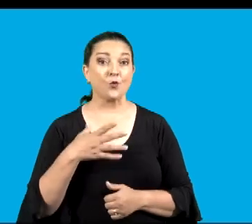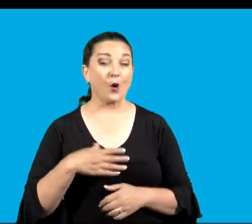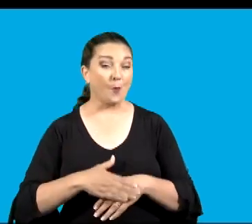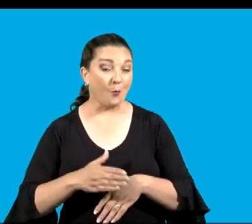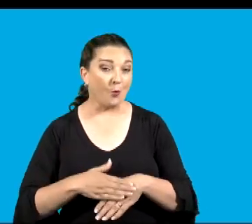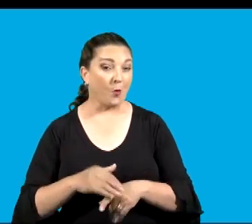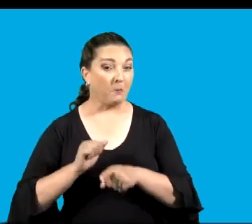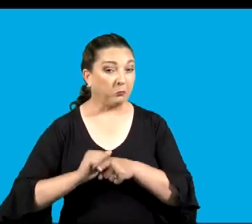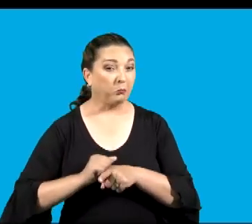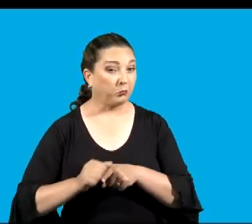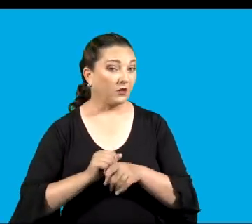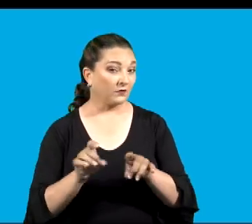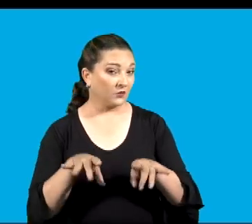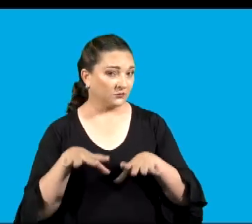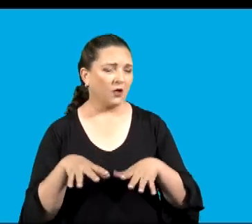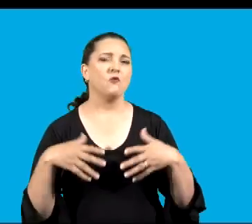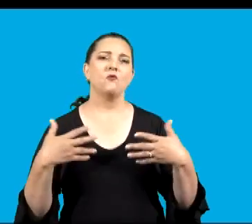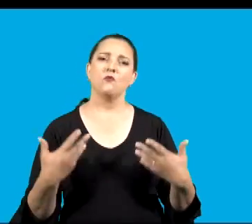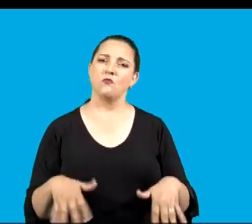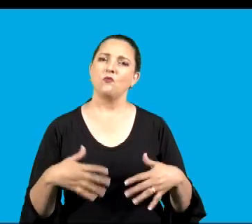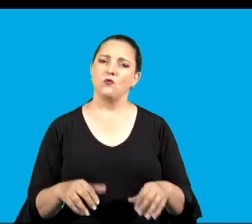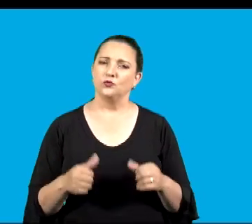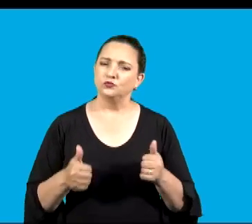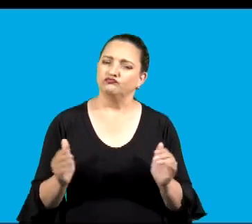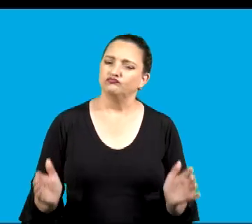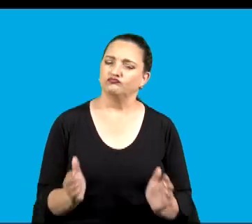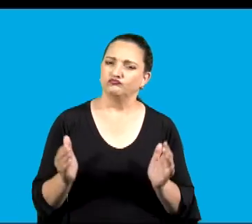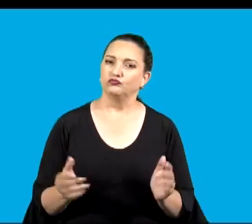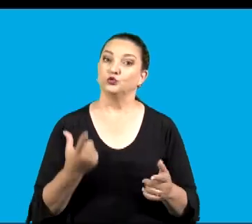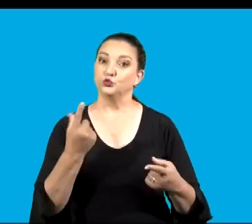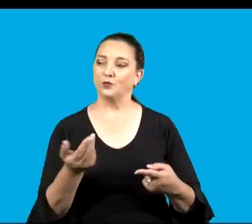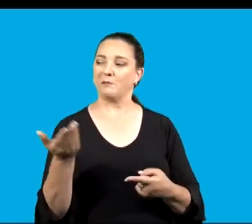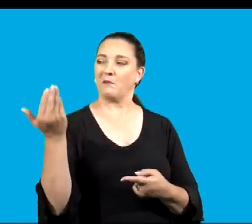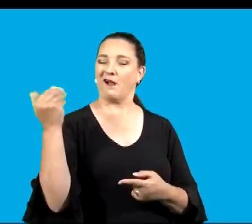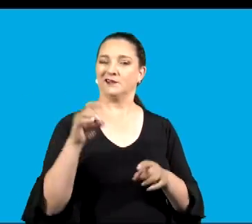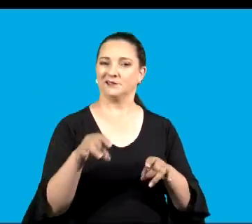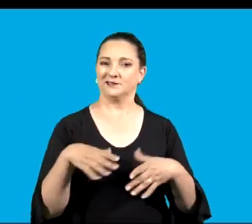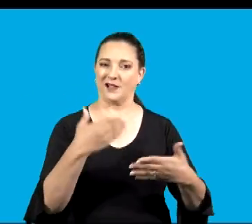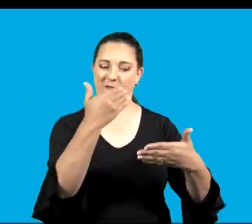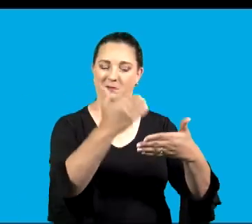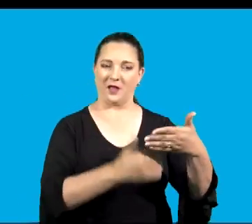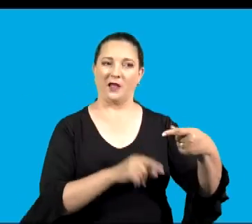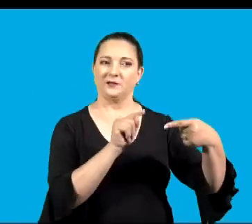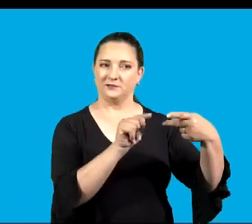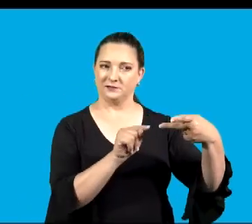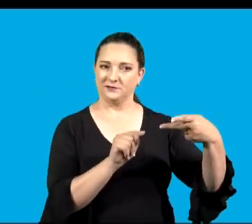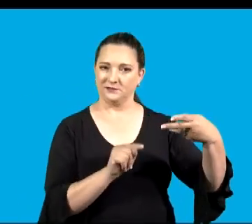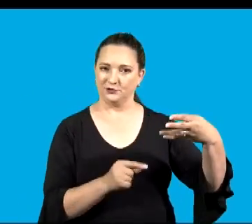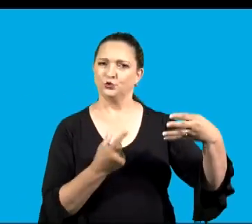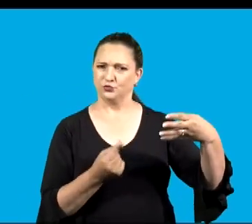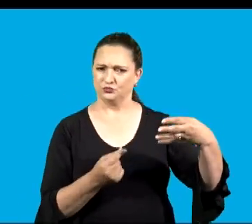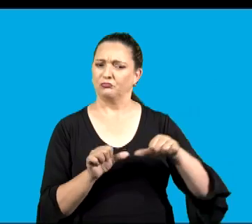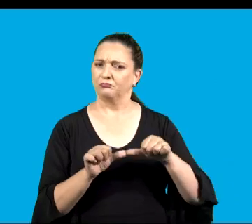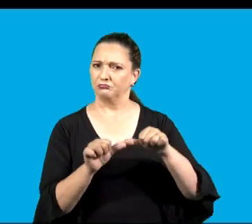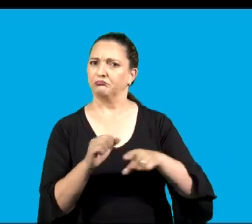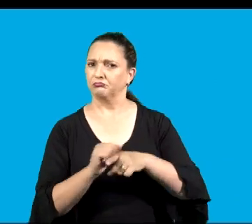For further exam practice, I would encourage you to look at these past exam papers and then